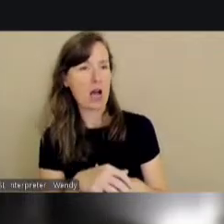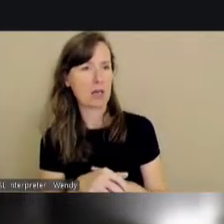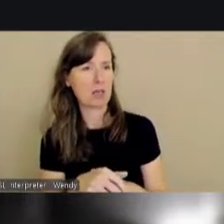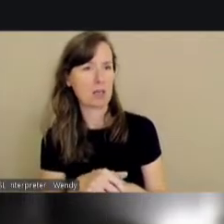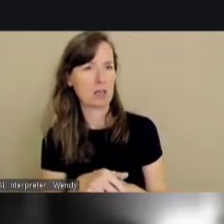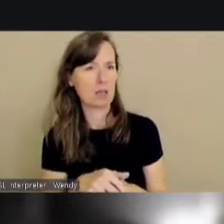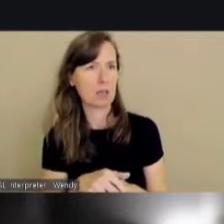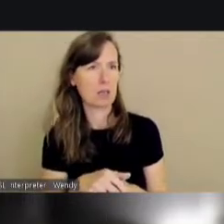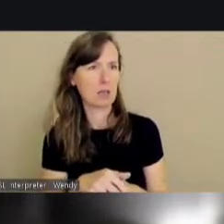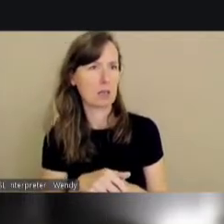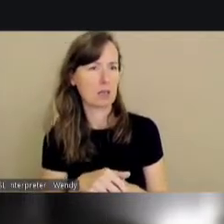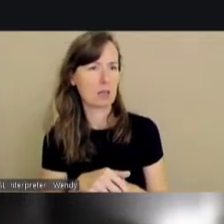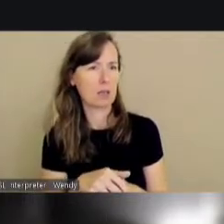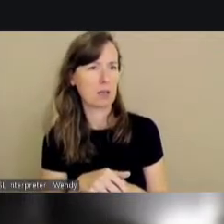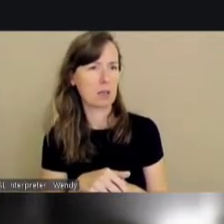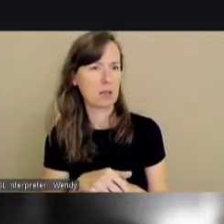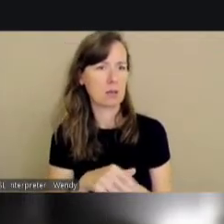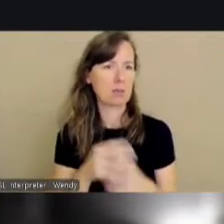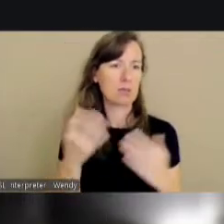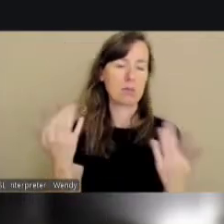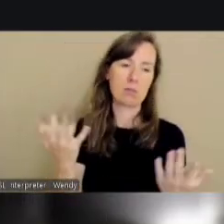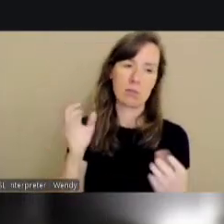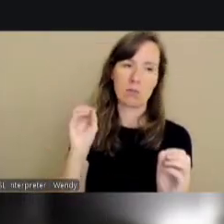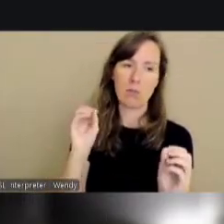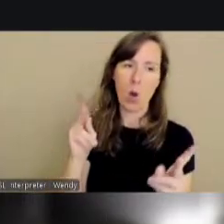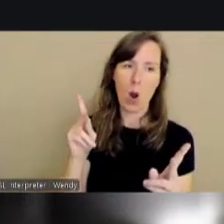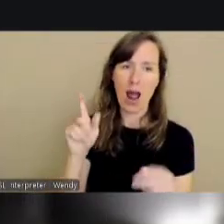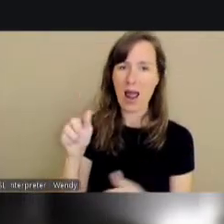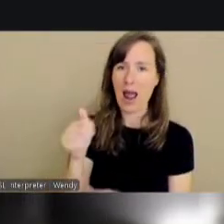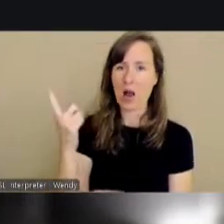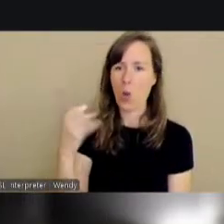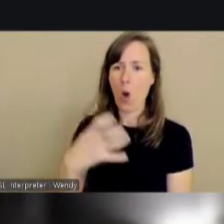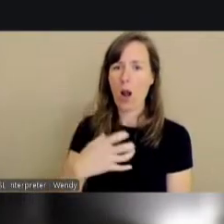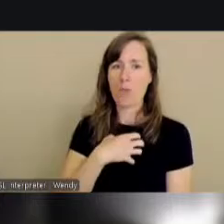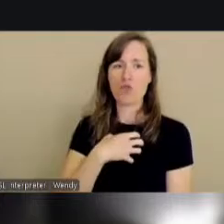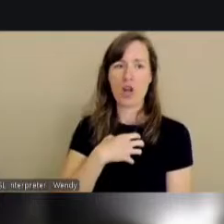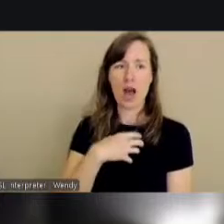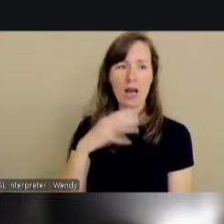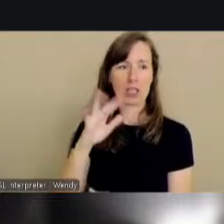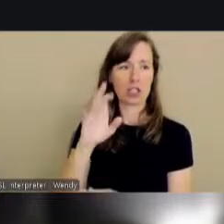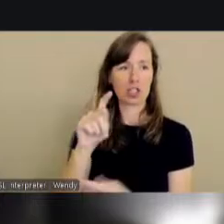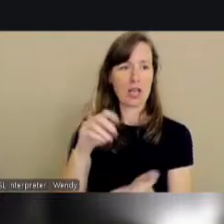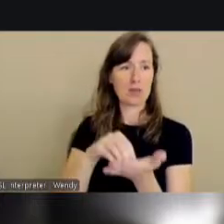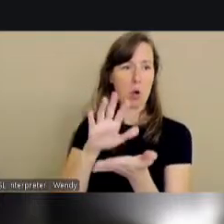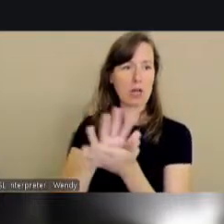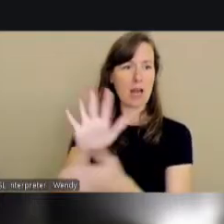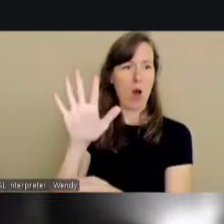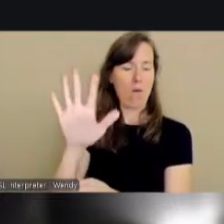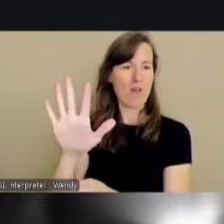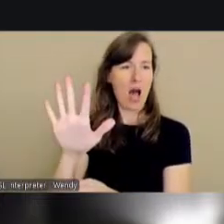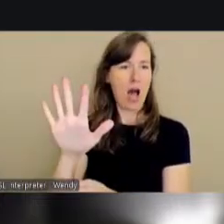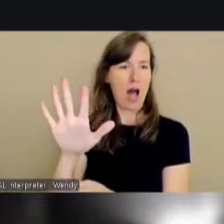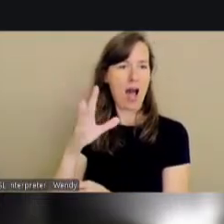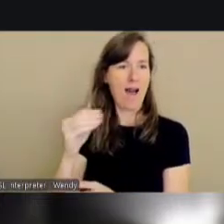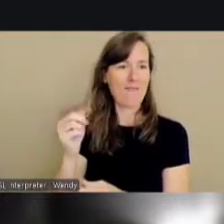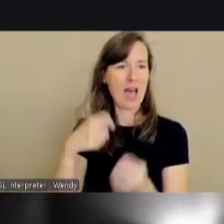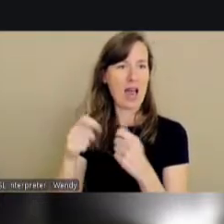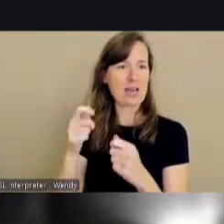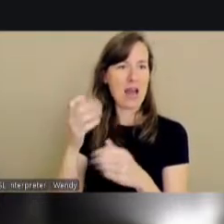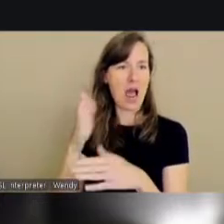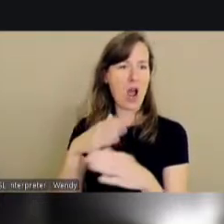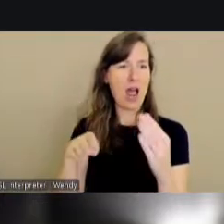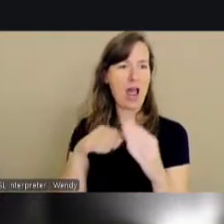I mean, okay. Does anyone object to just advertising the 5 and tying our hands to the 5? So